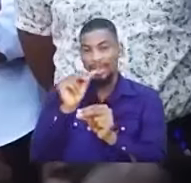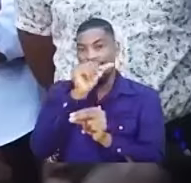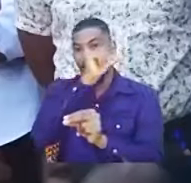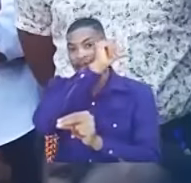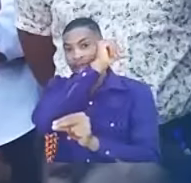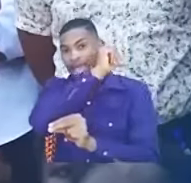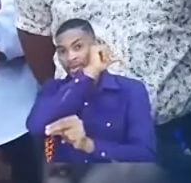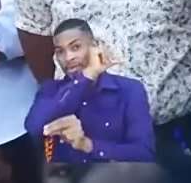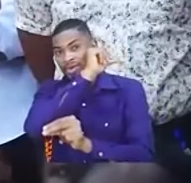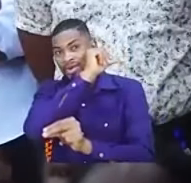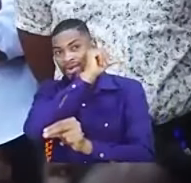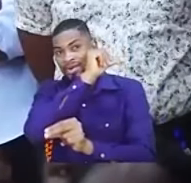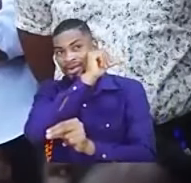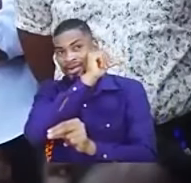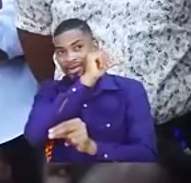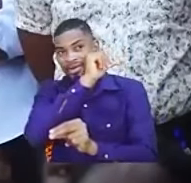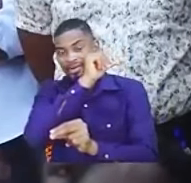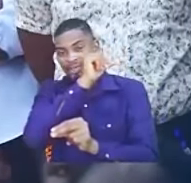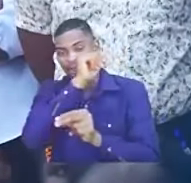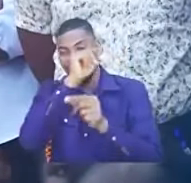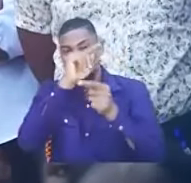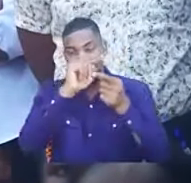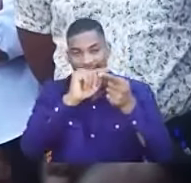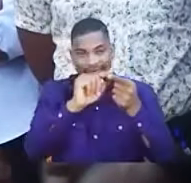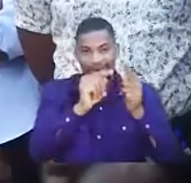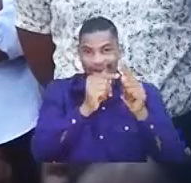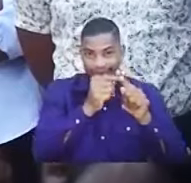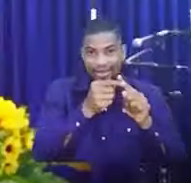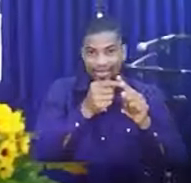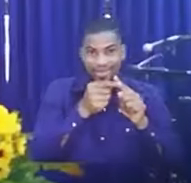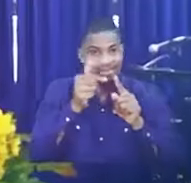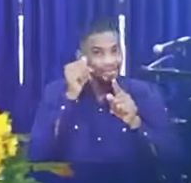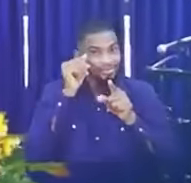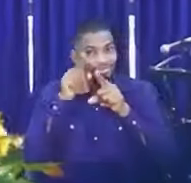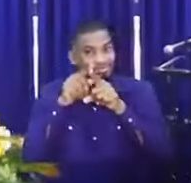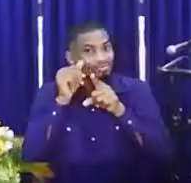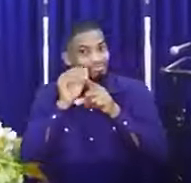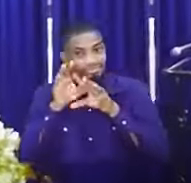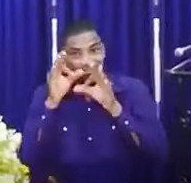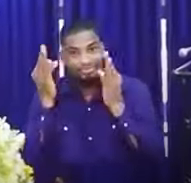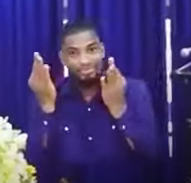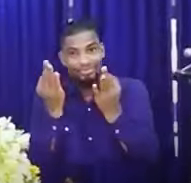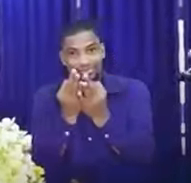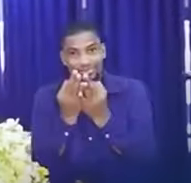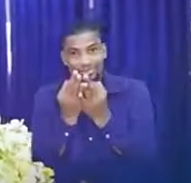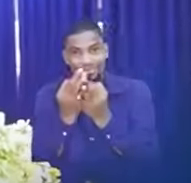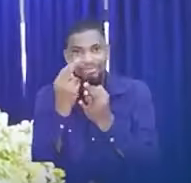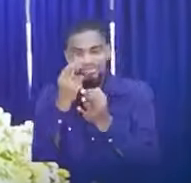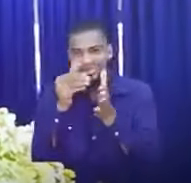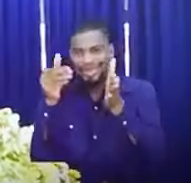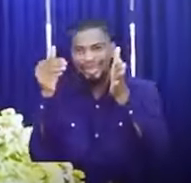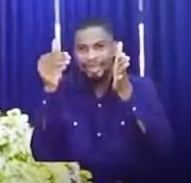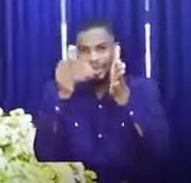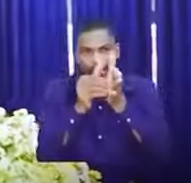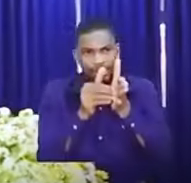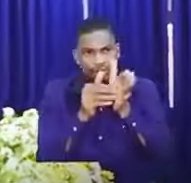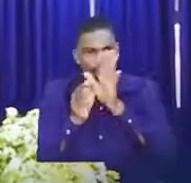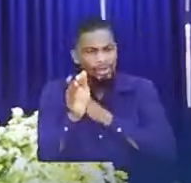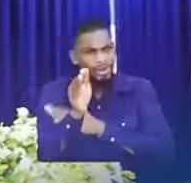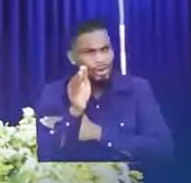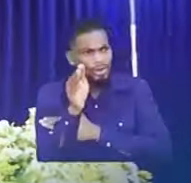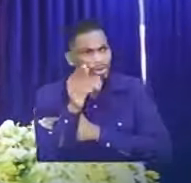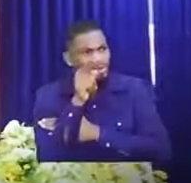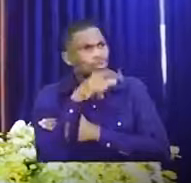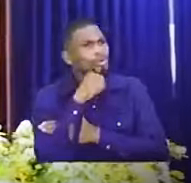blood siblings, real siblings of Moses, they spoke against me, and God said, what? Are you people